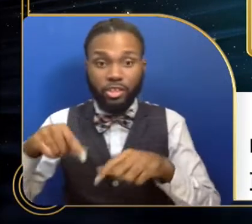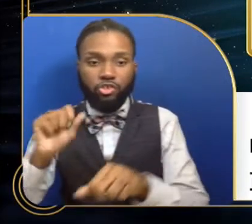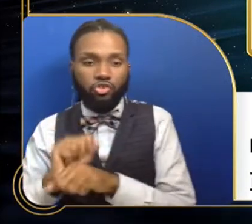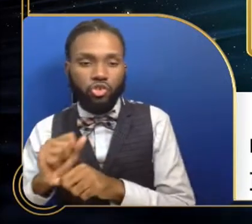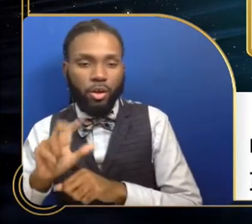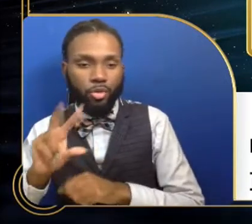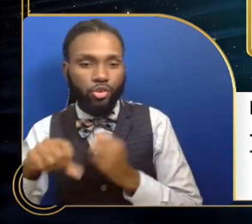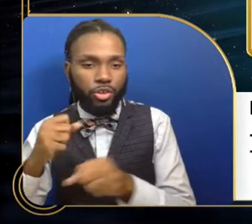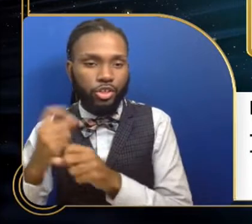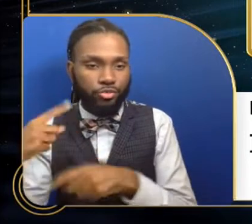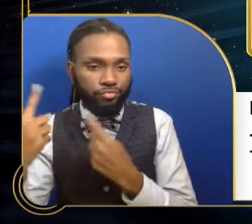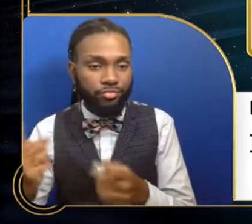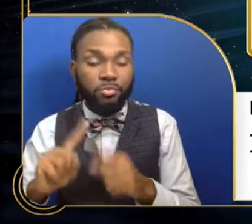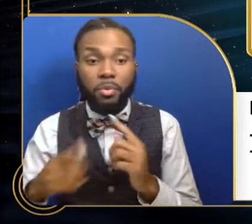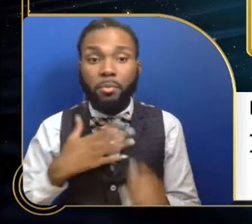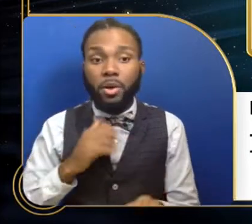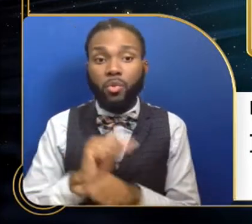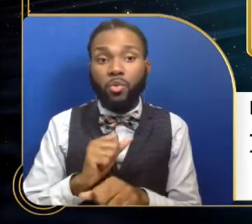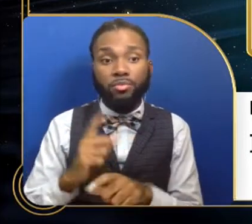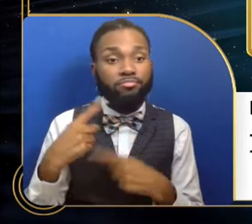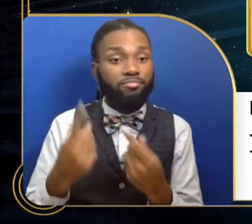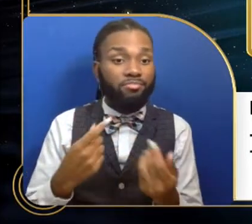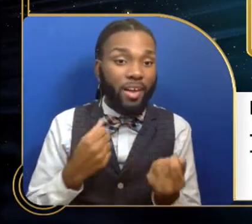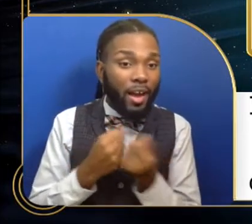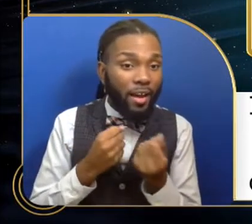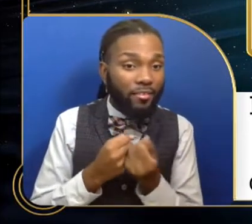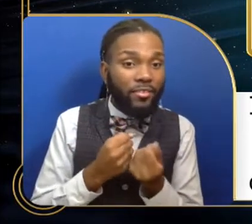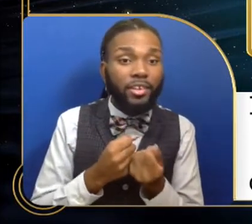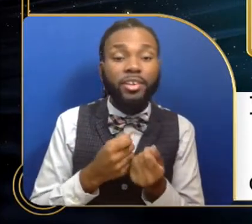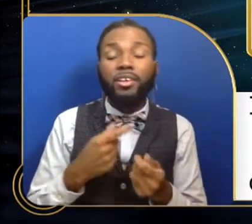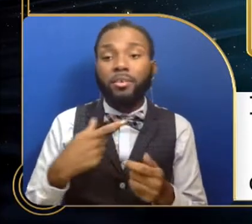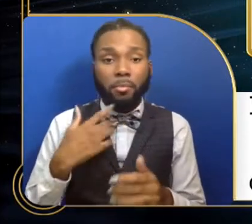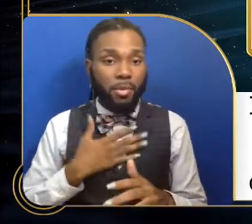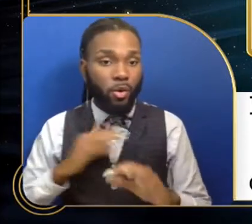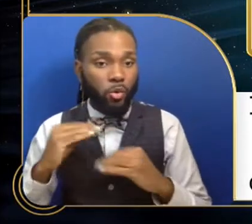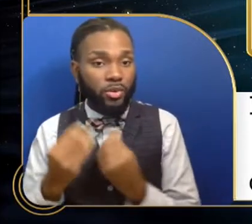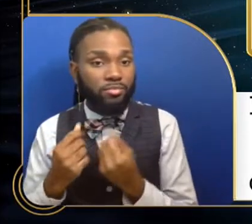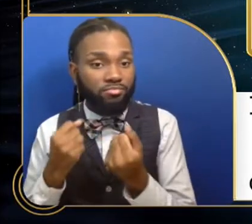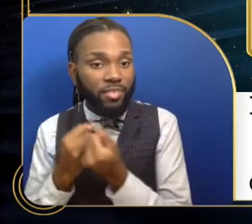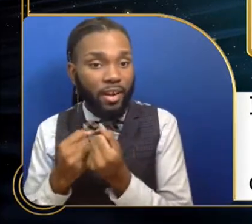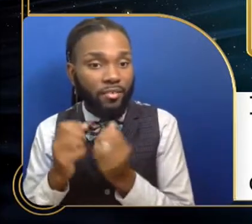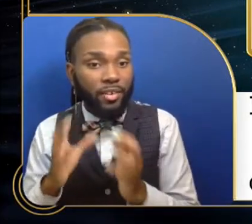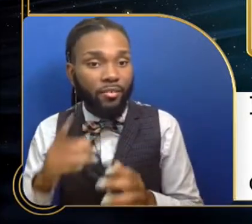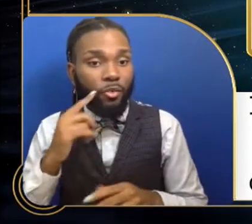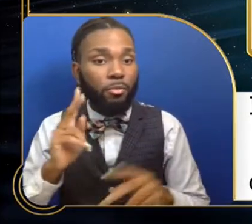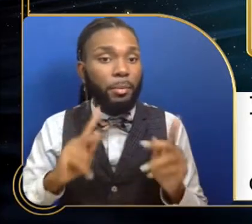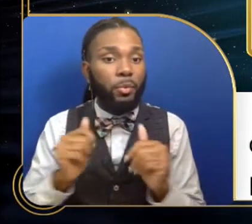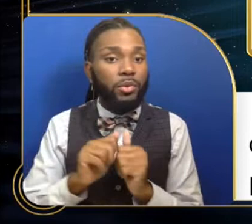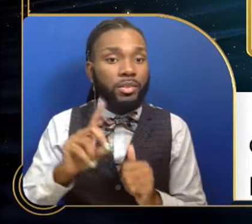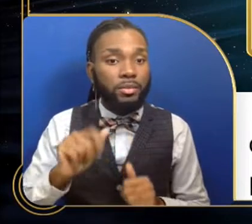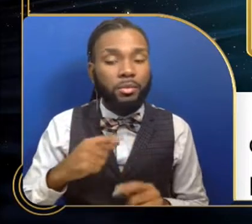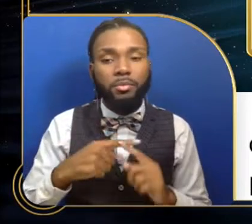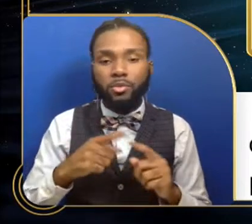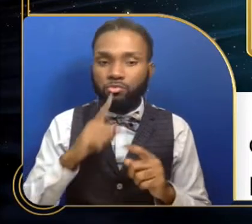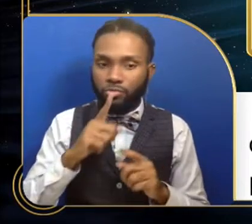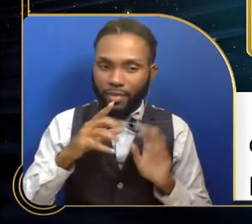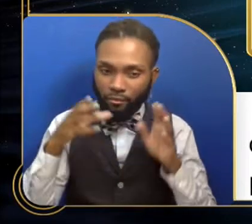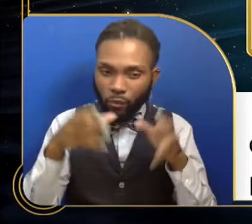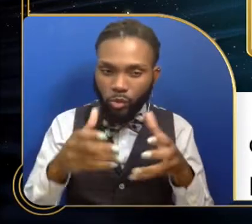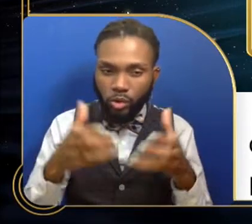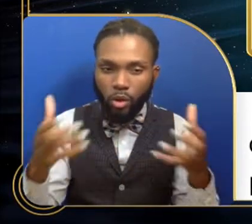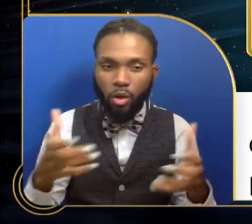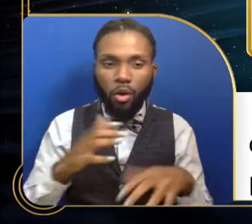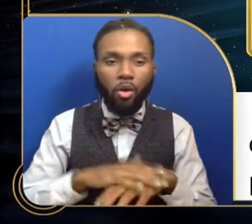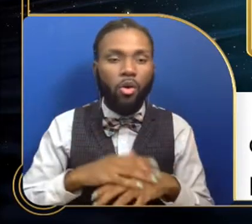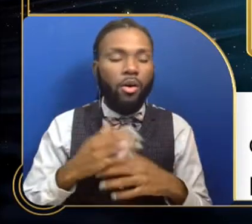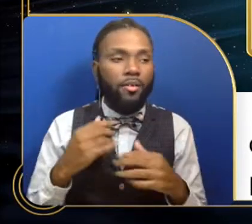been an advocate. My organization has been an advocate for people with psychiatric disabilities and focused a lot on fighting back